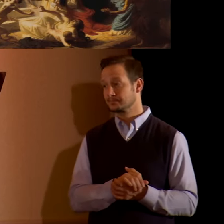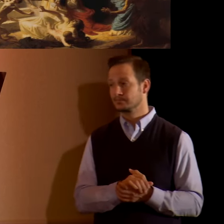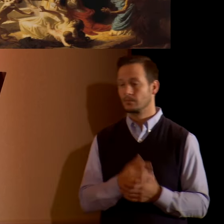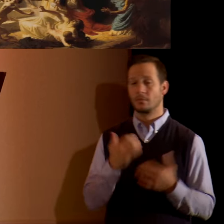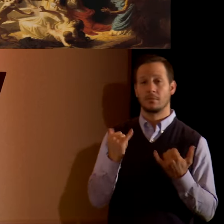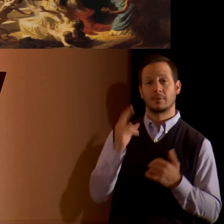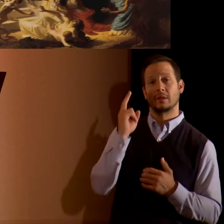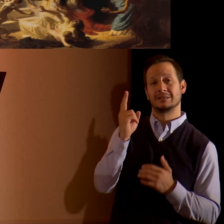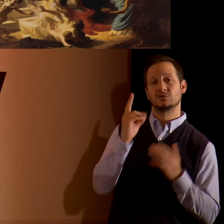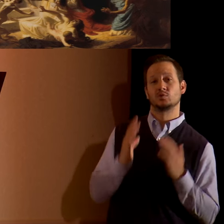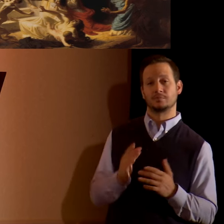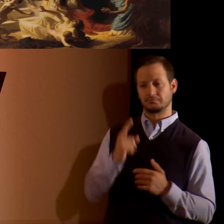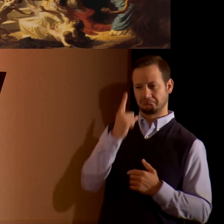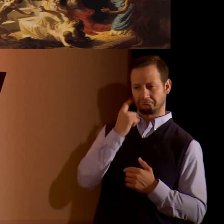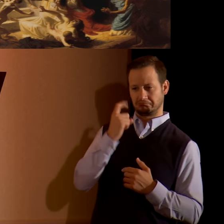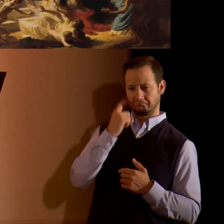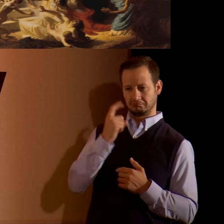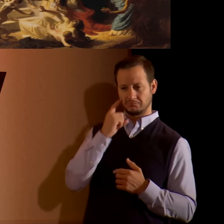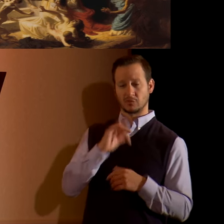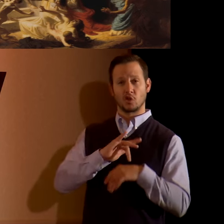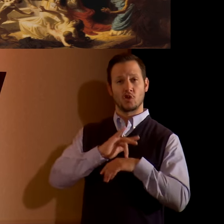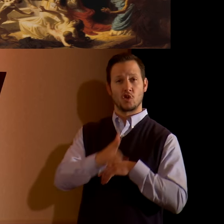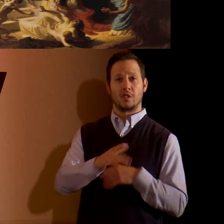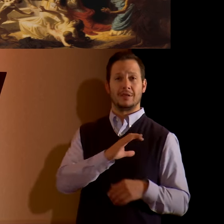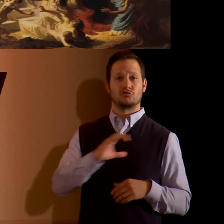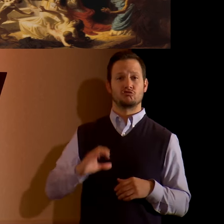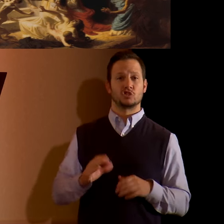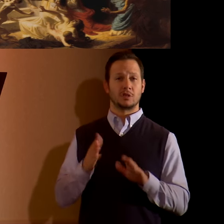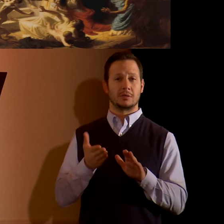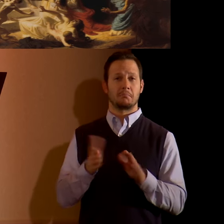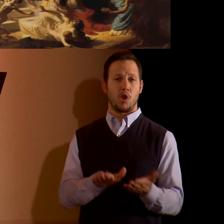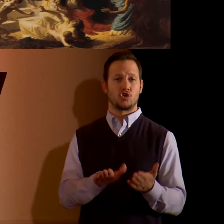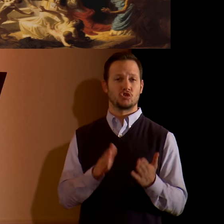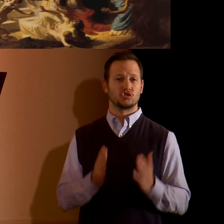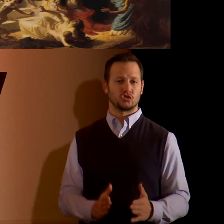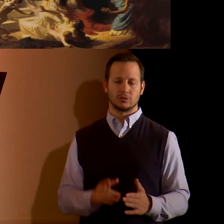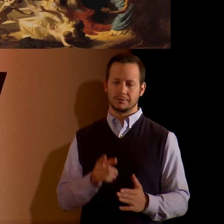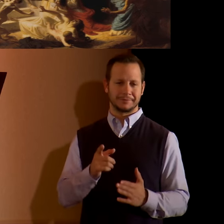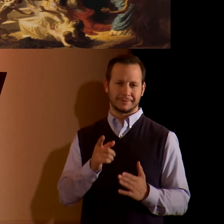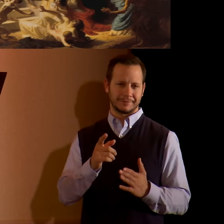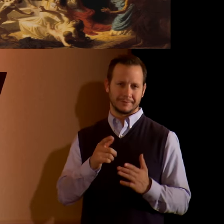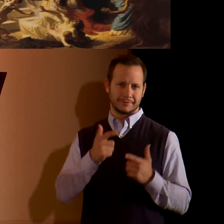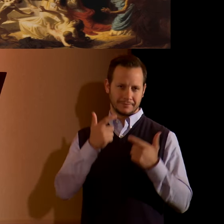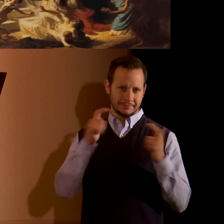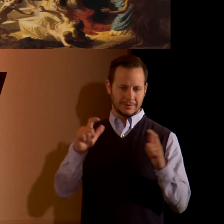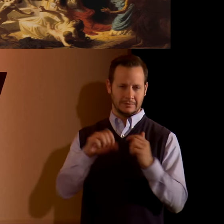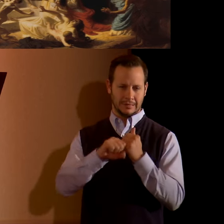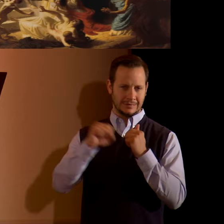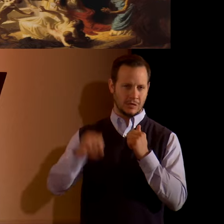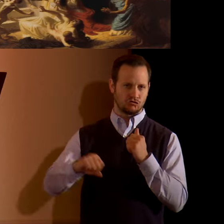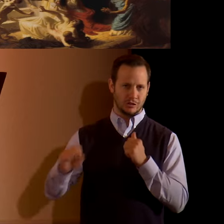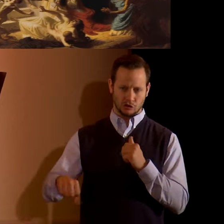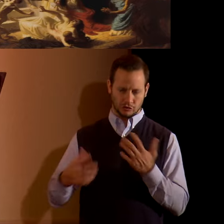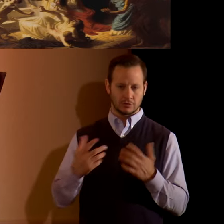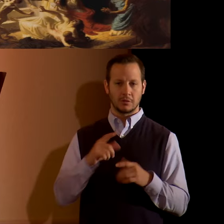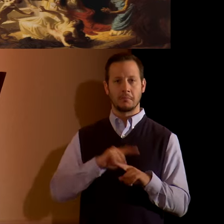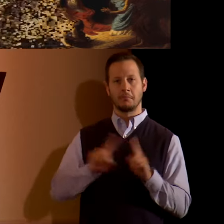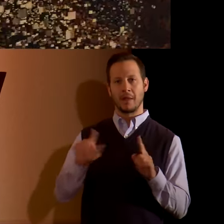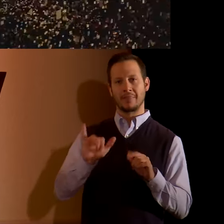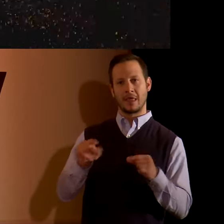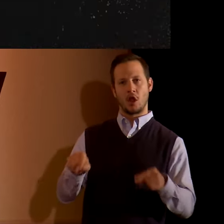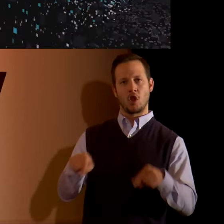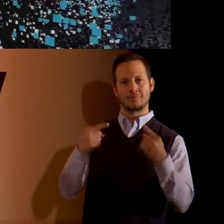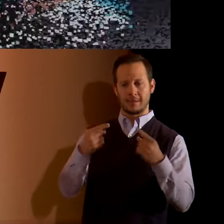historians now suspect that the number of early Christian martyrs has been greatly exaggerated, but this argument remains